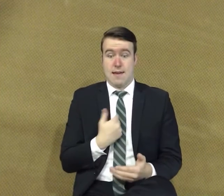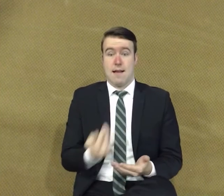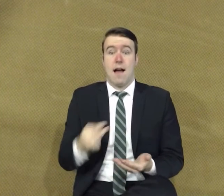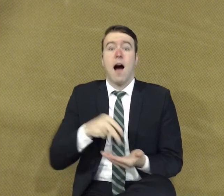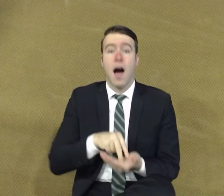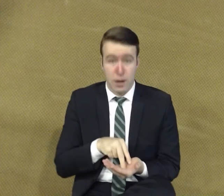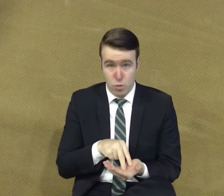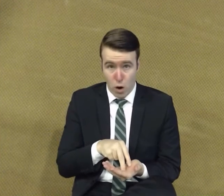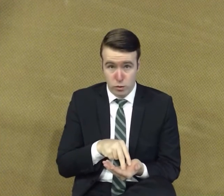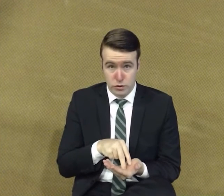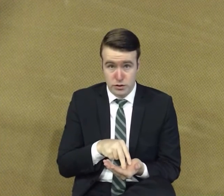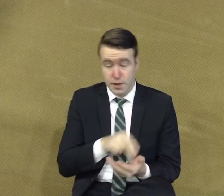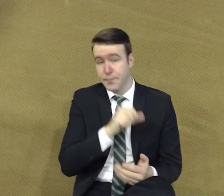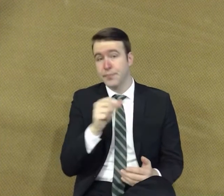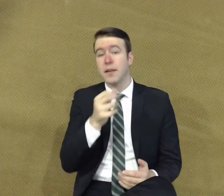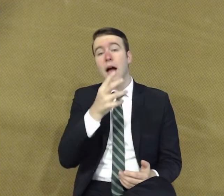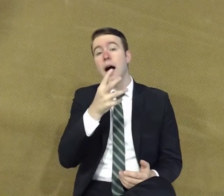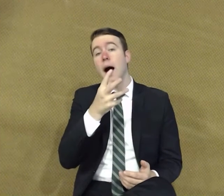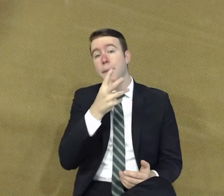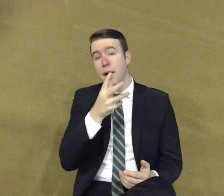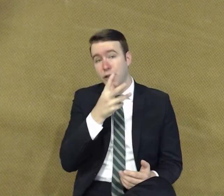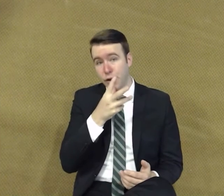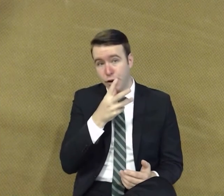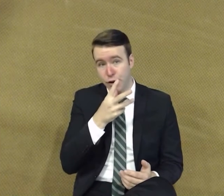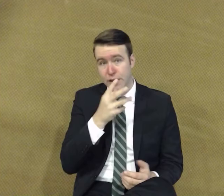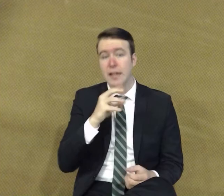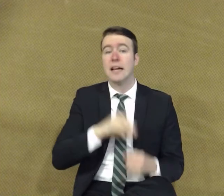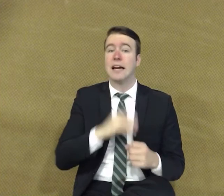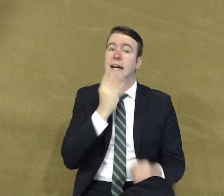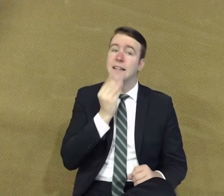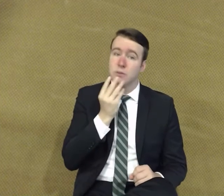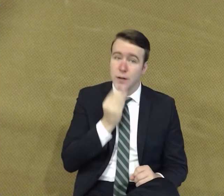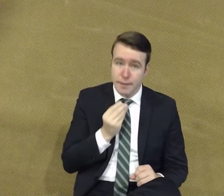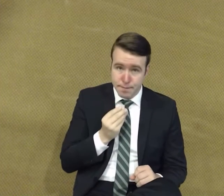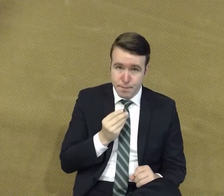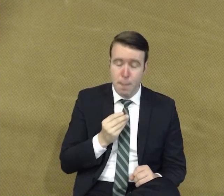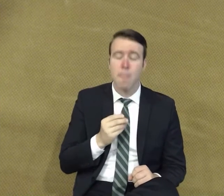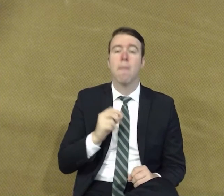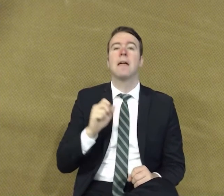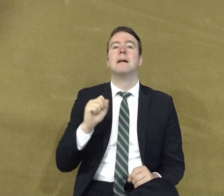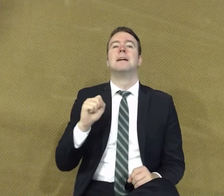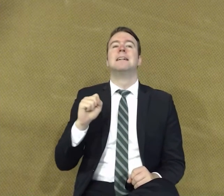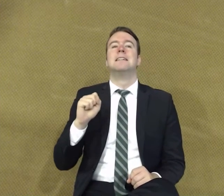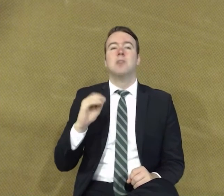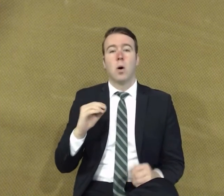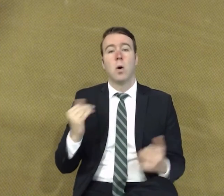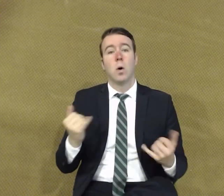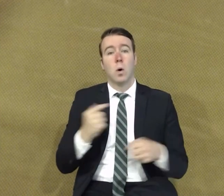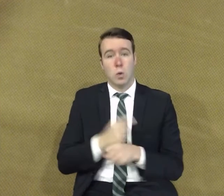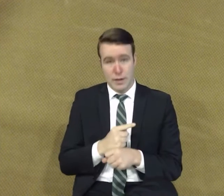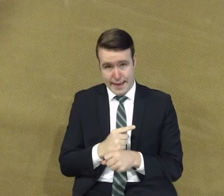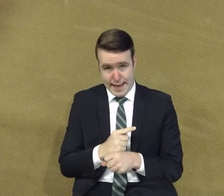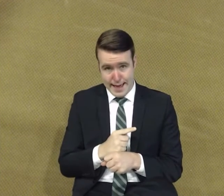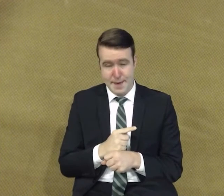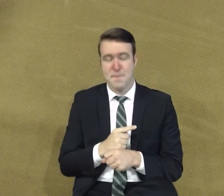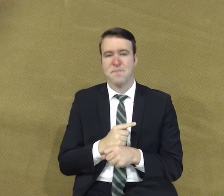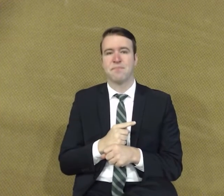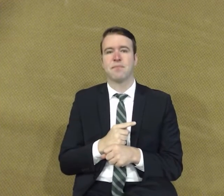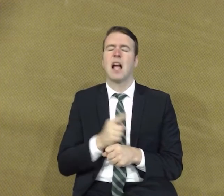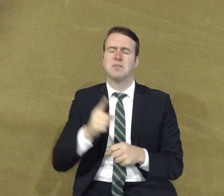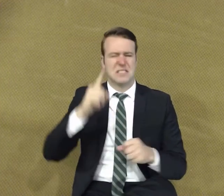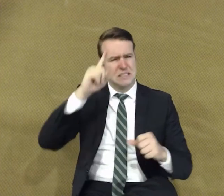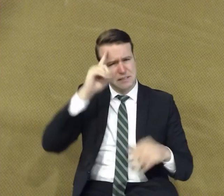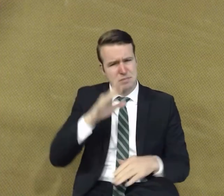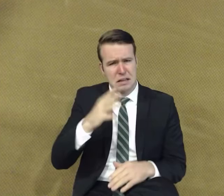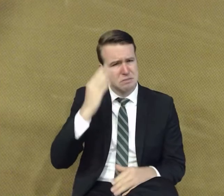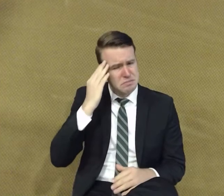arose, a mother in Israel. So today, as you would expect